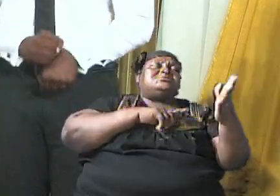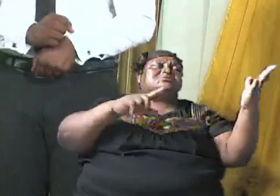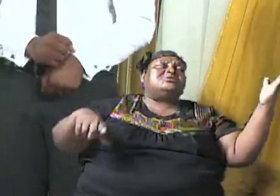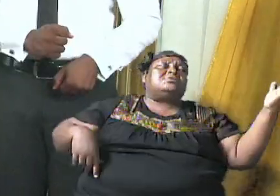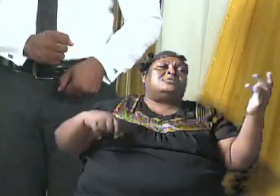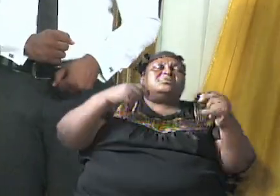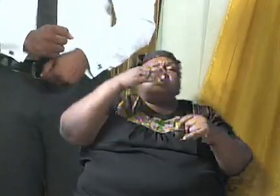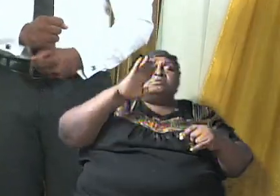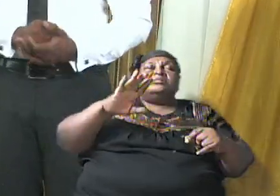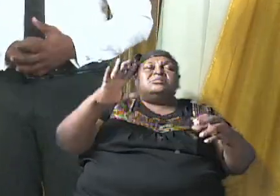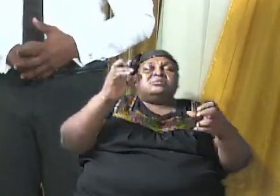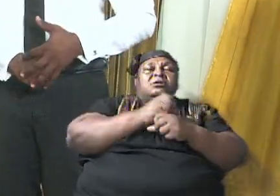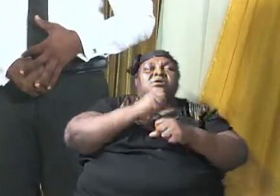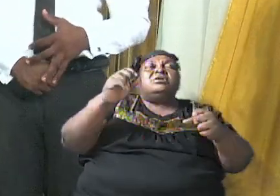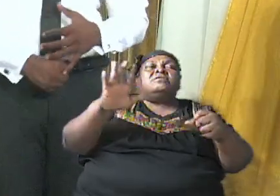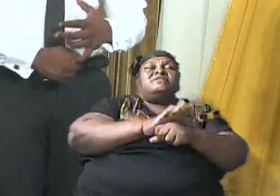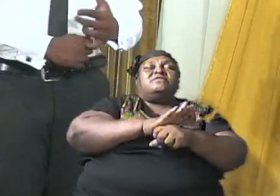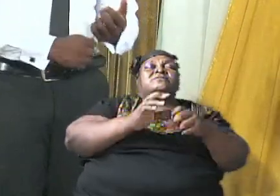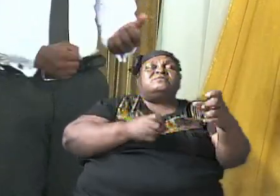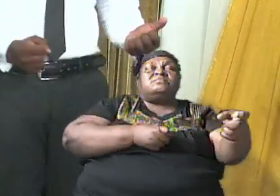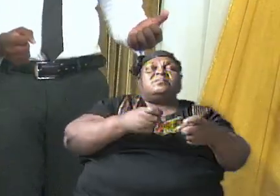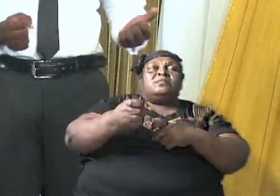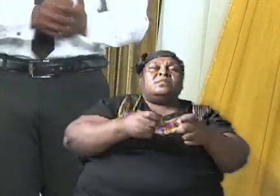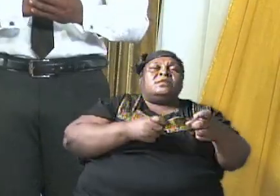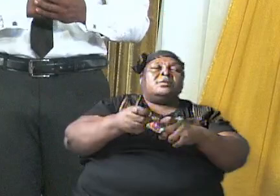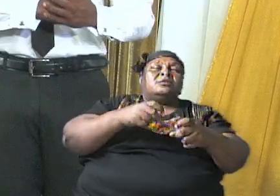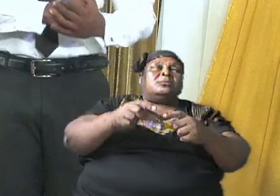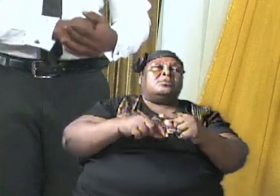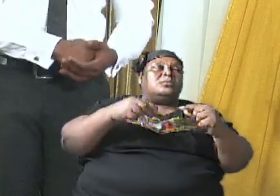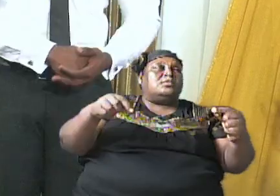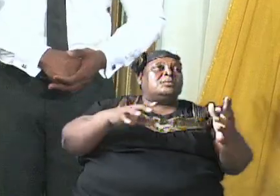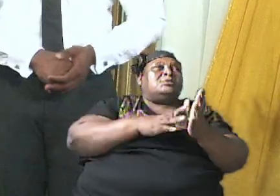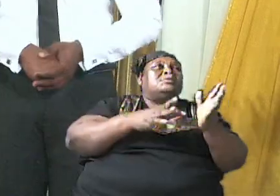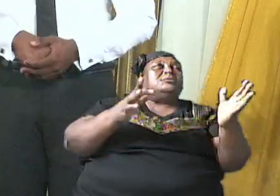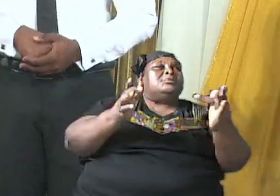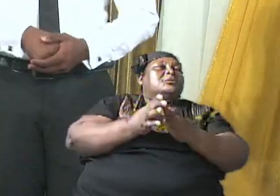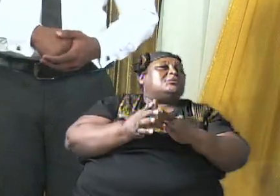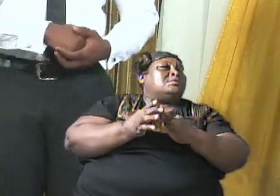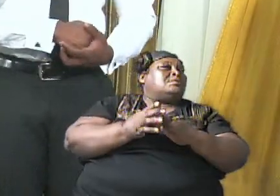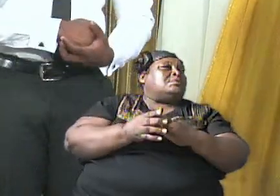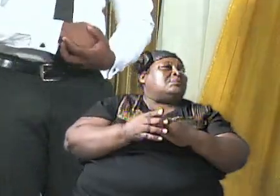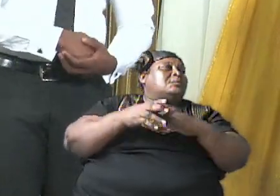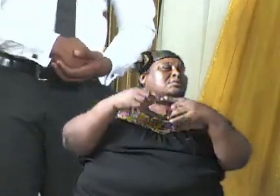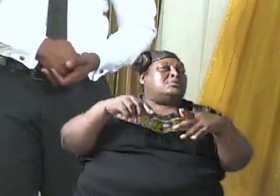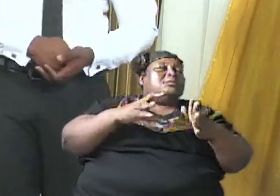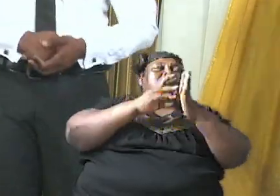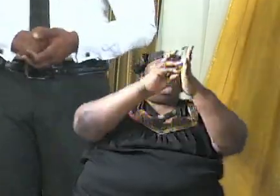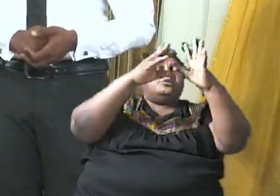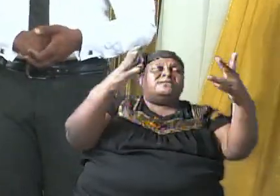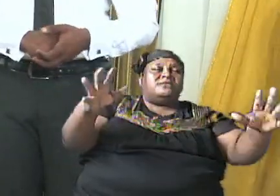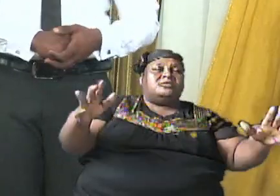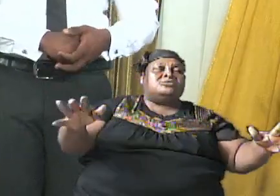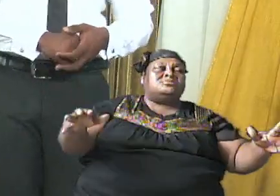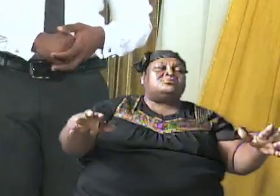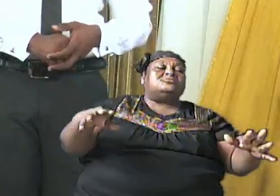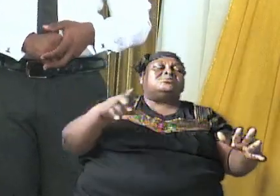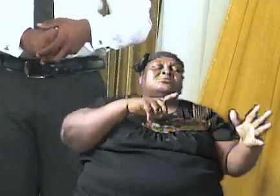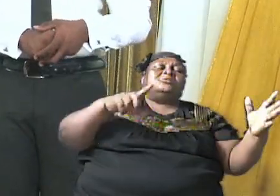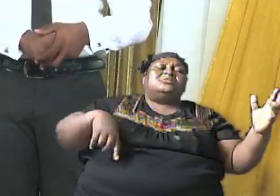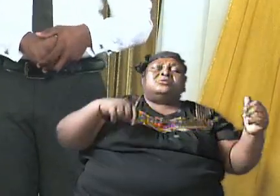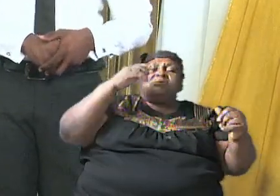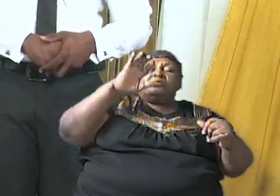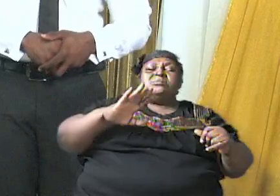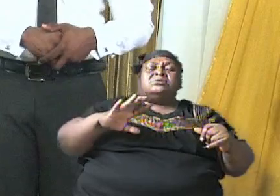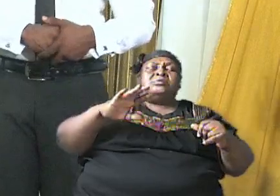God, take full control of great Jesus, Lord God Almighty, and let your will be done. Lord God